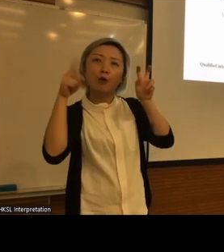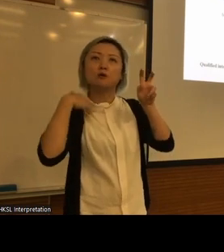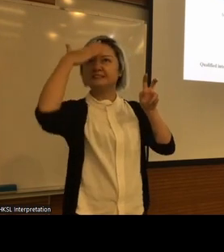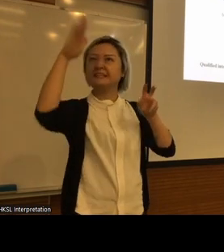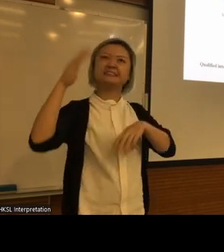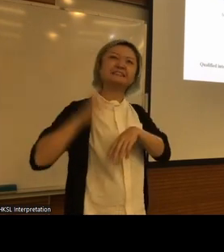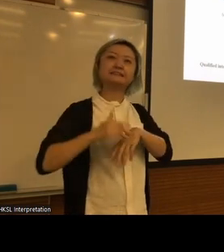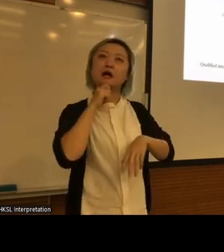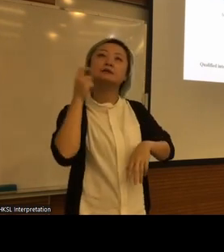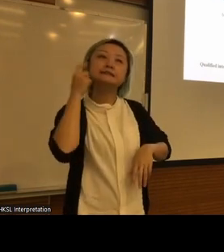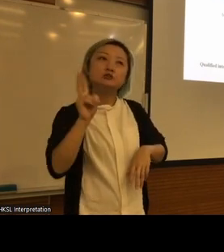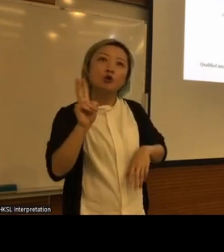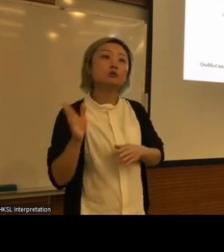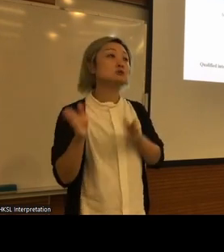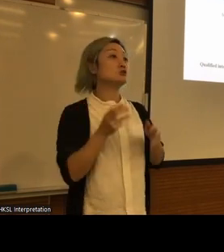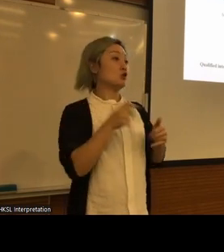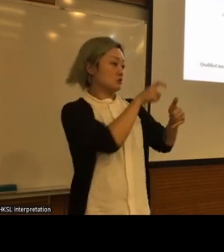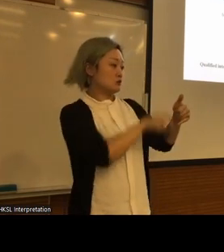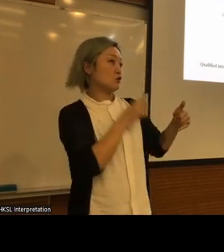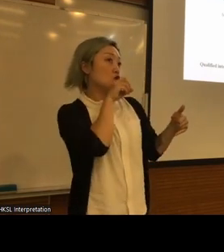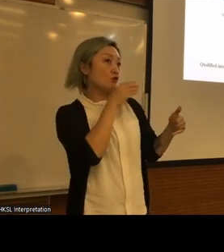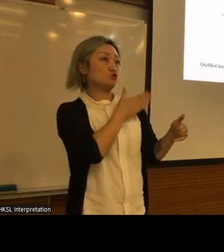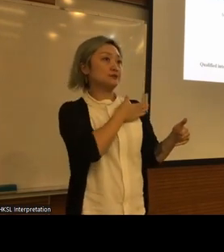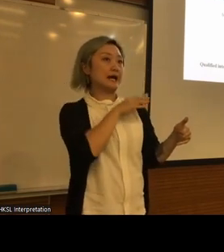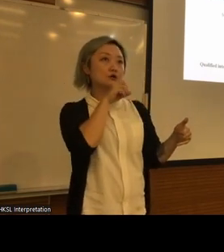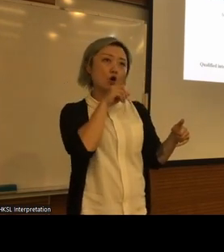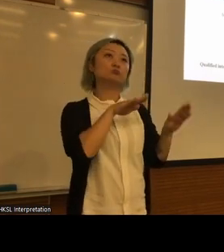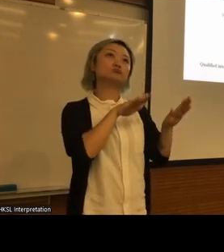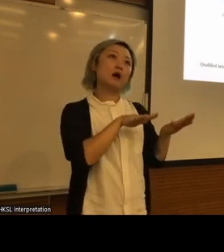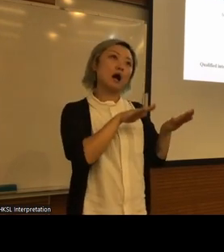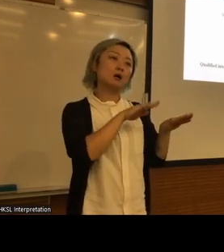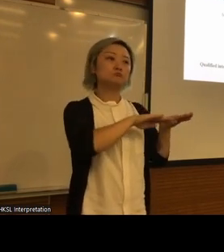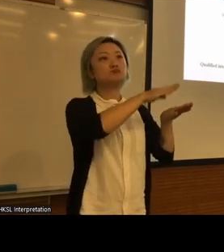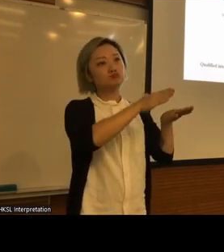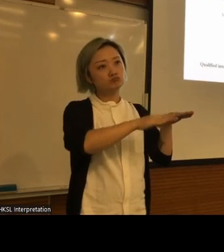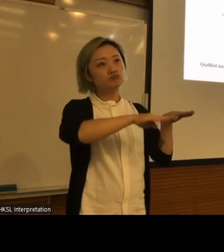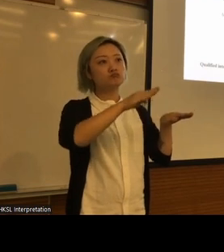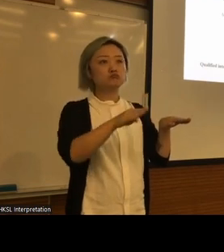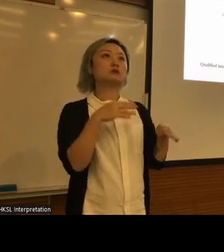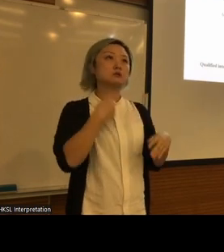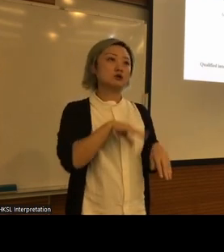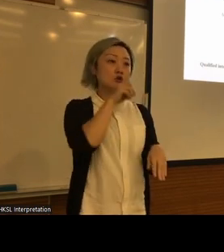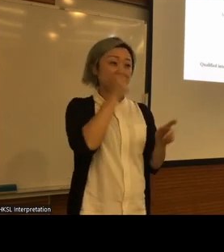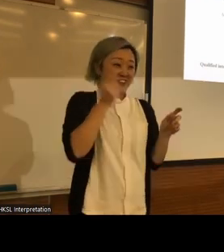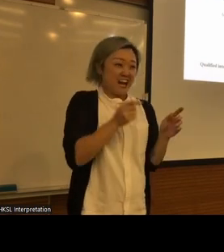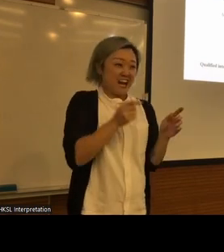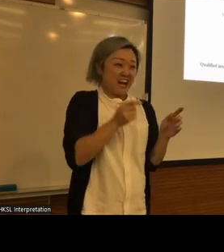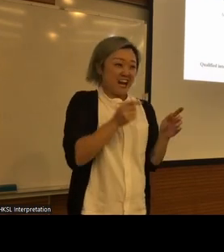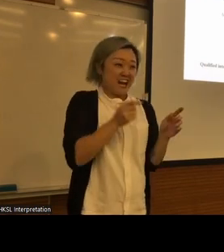speaker does not speak too rapidly or doesn't read a text which is too dense, etc.,